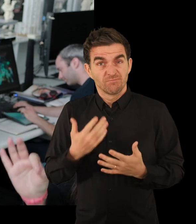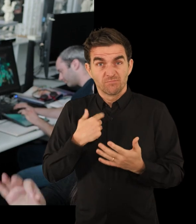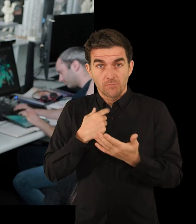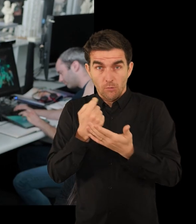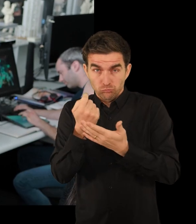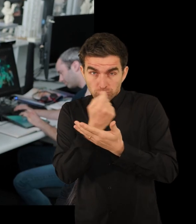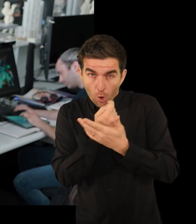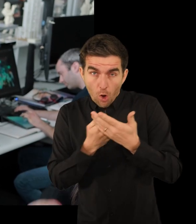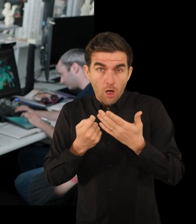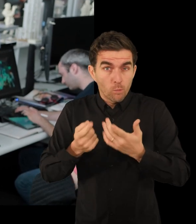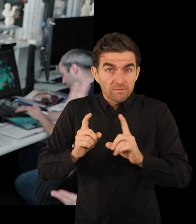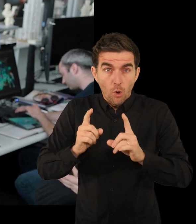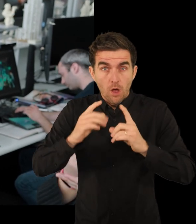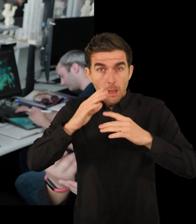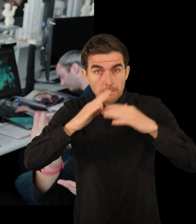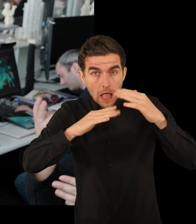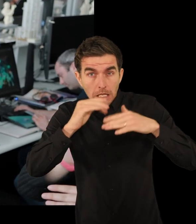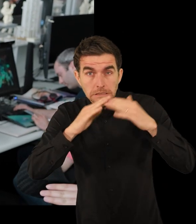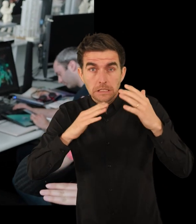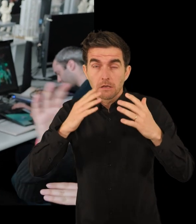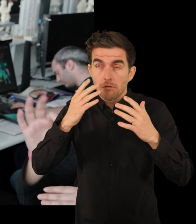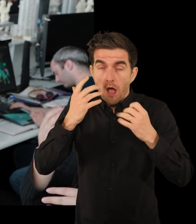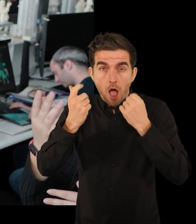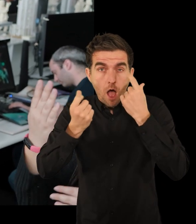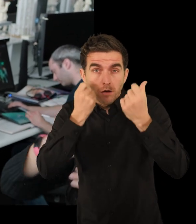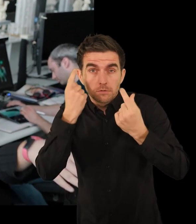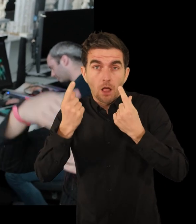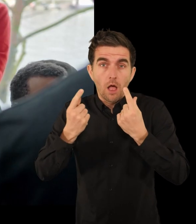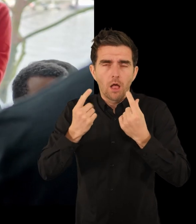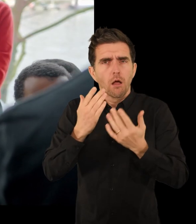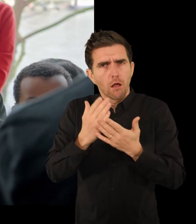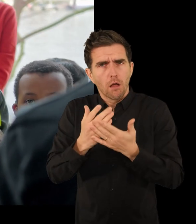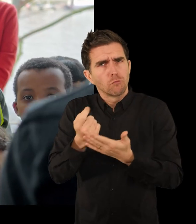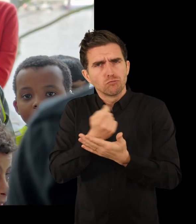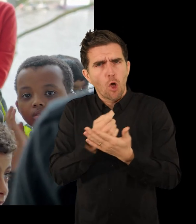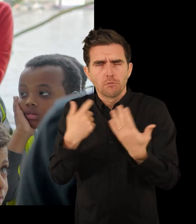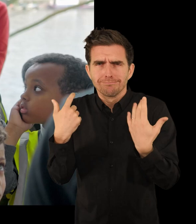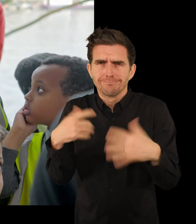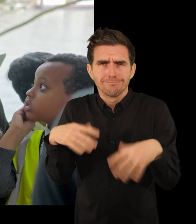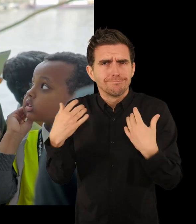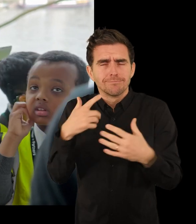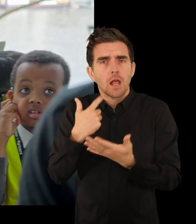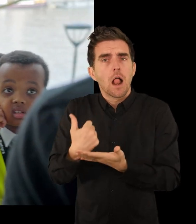And we use drawing to design buildings and design ideas.